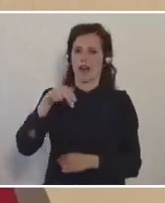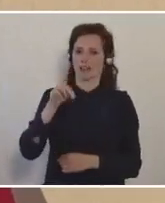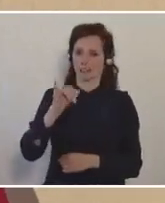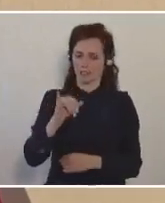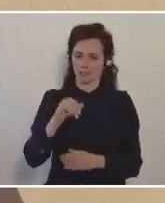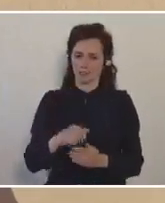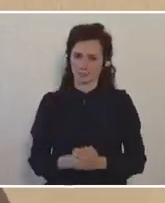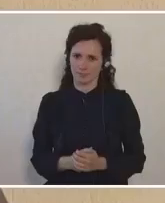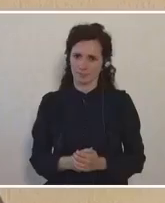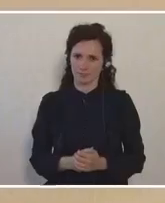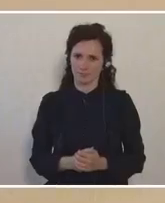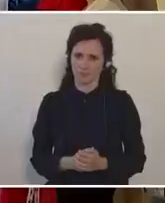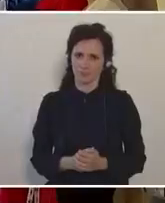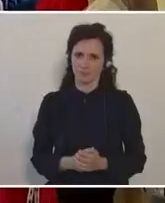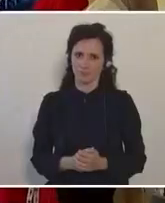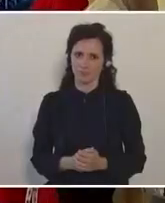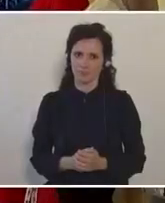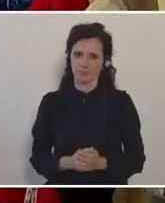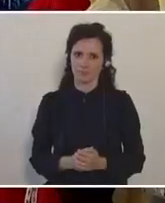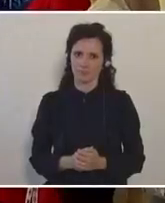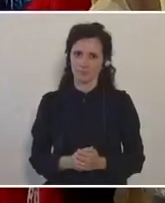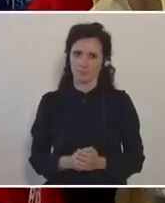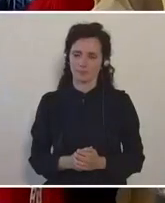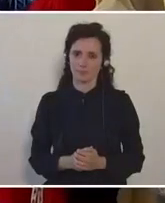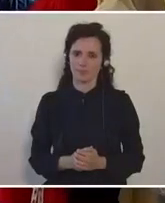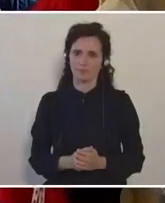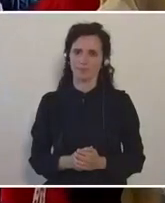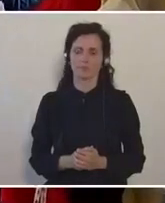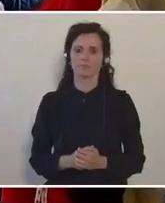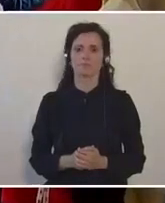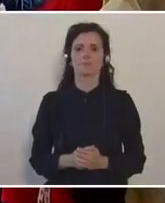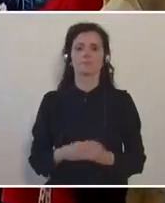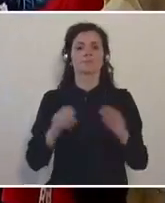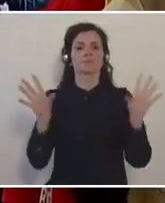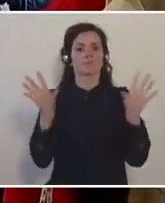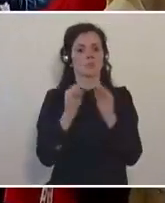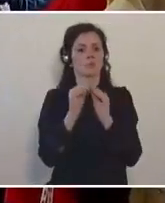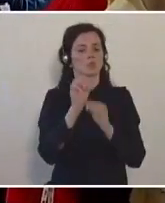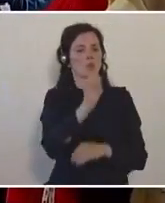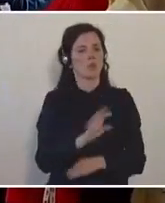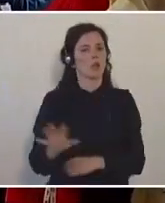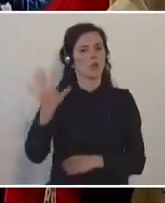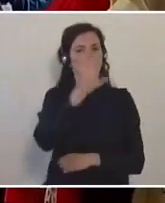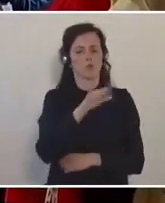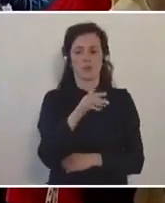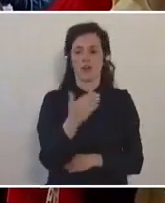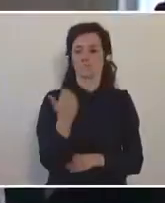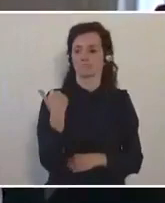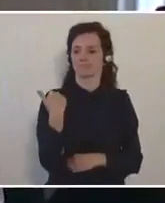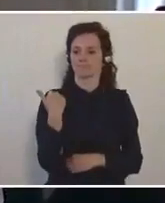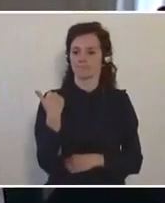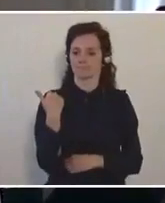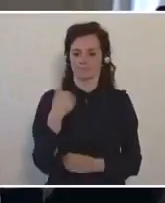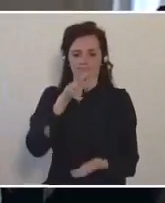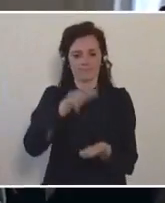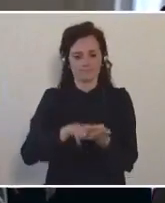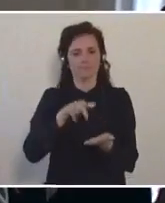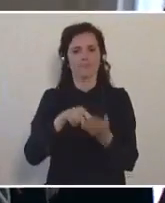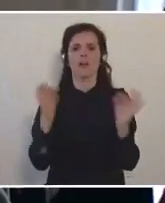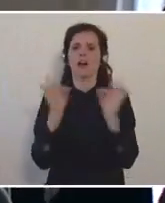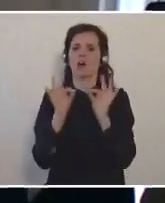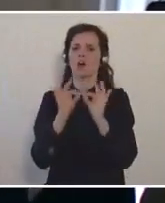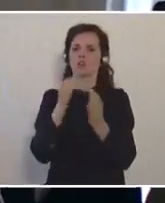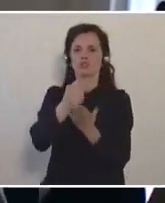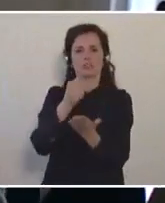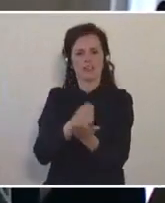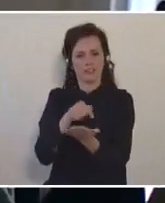The EU has recently reached a deal on COVID-19 certificates to open up tourism across the continent,